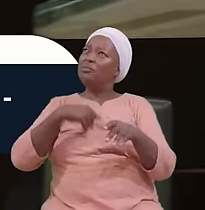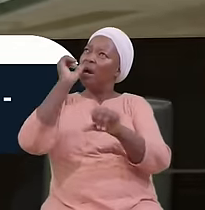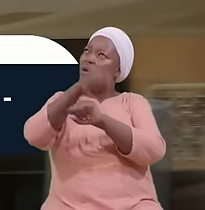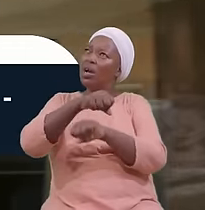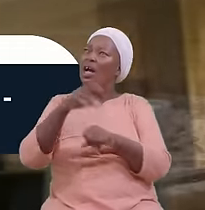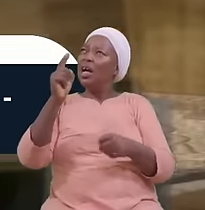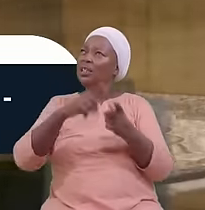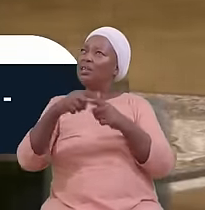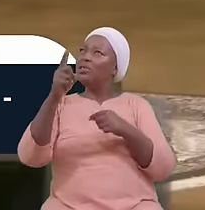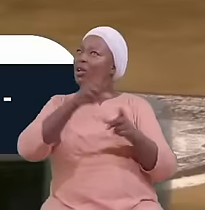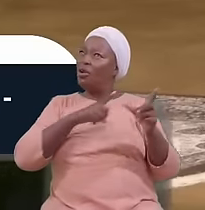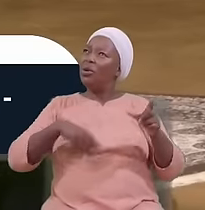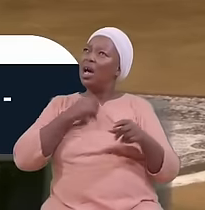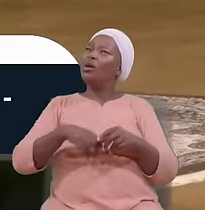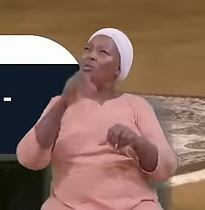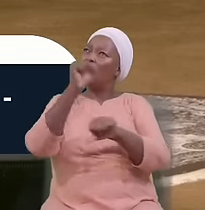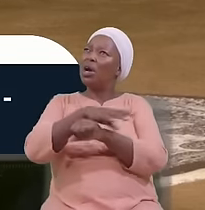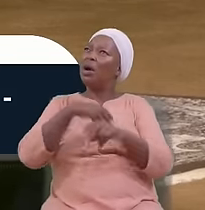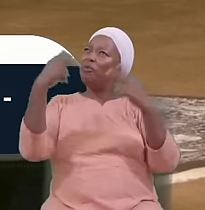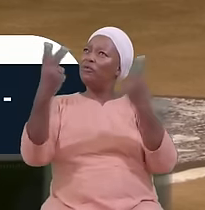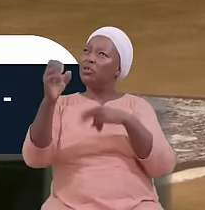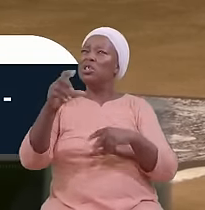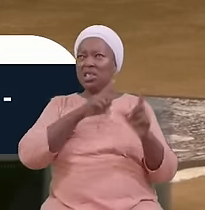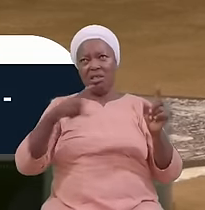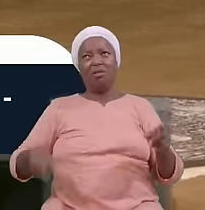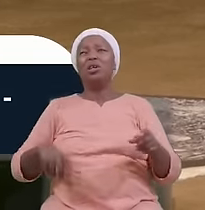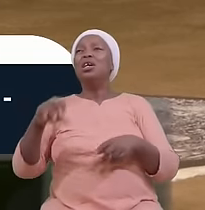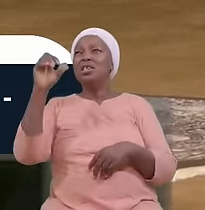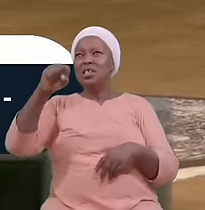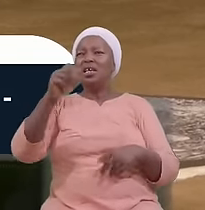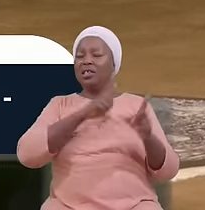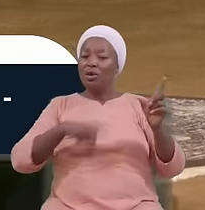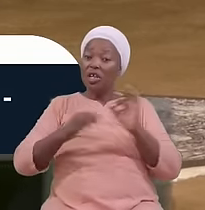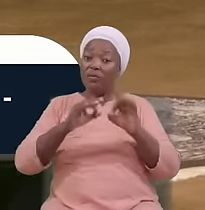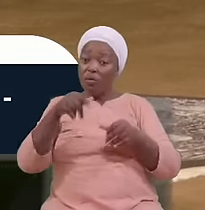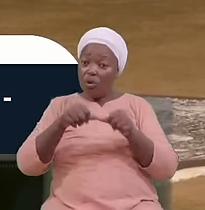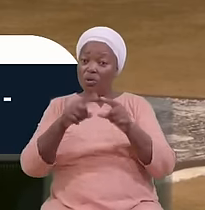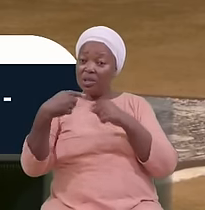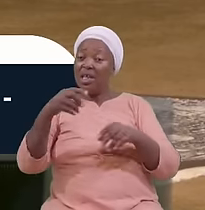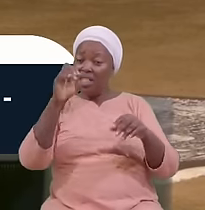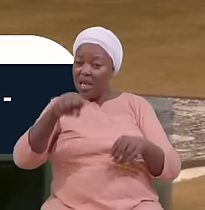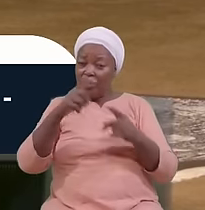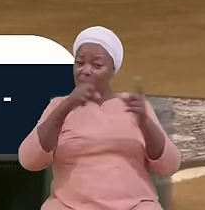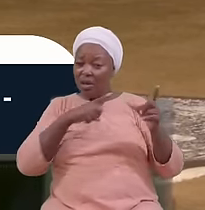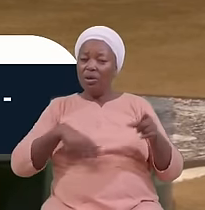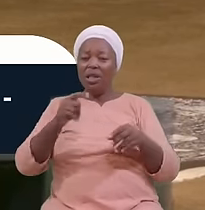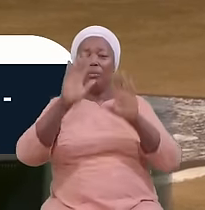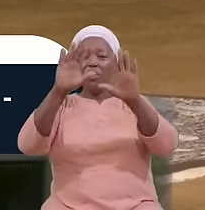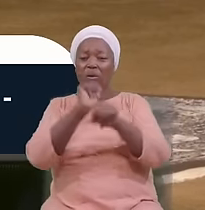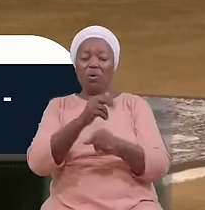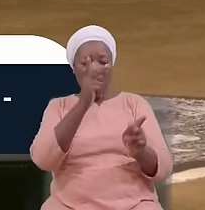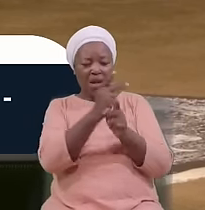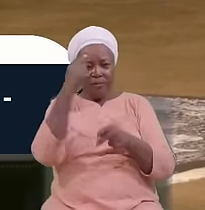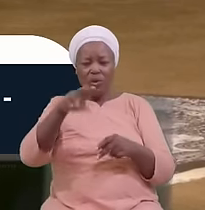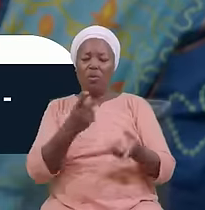will prevail, yes, Lord. If you always say yes to the Lord, the miracles are reserved for you. They will